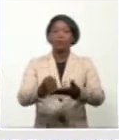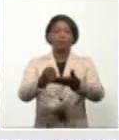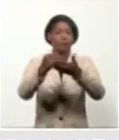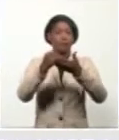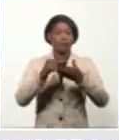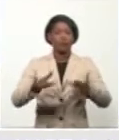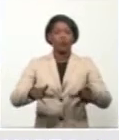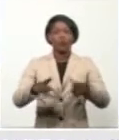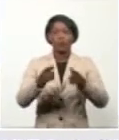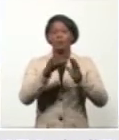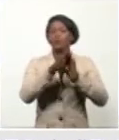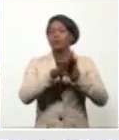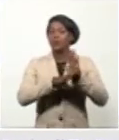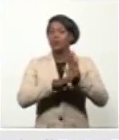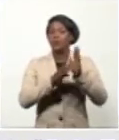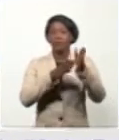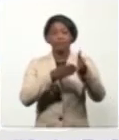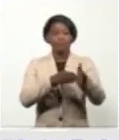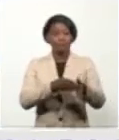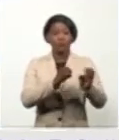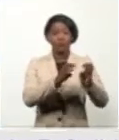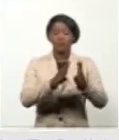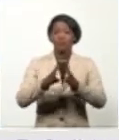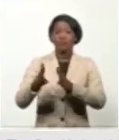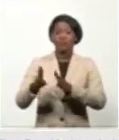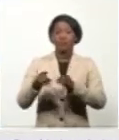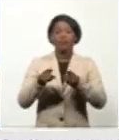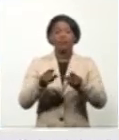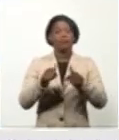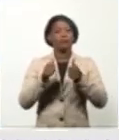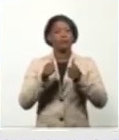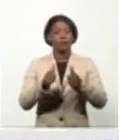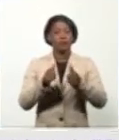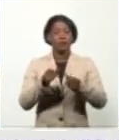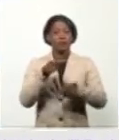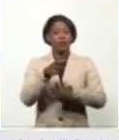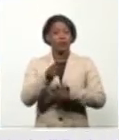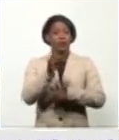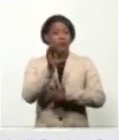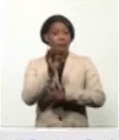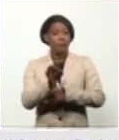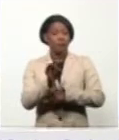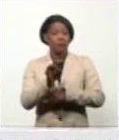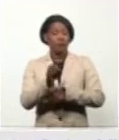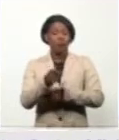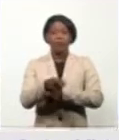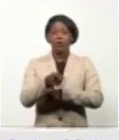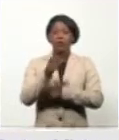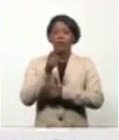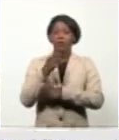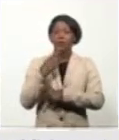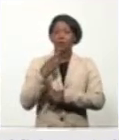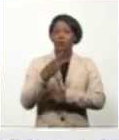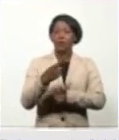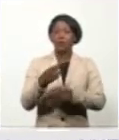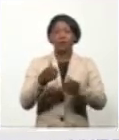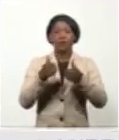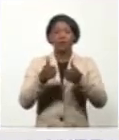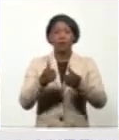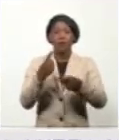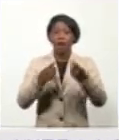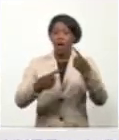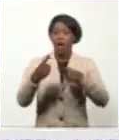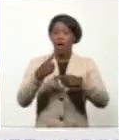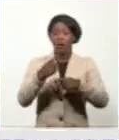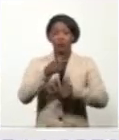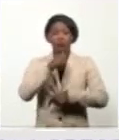are not only health workers, doctors, nurses, technicians, but also the population that helps